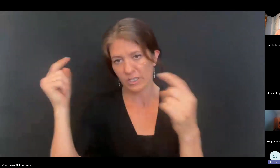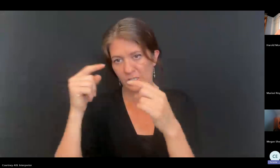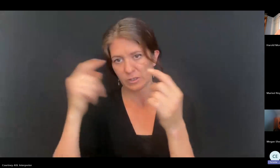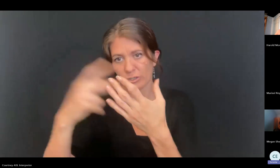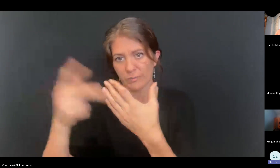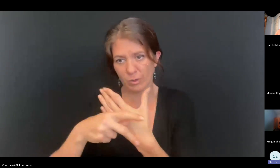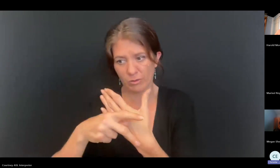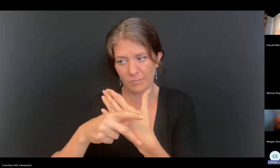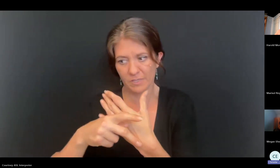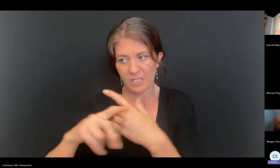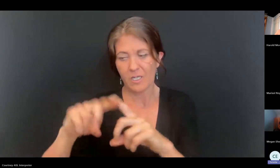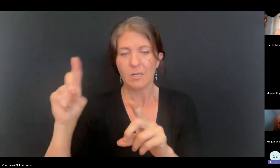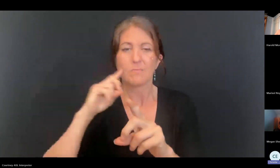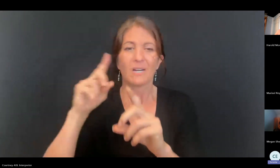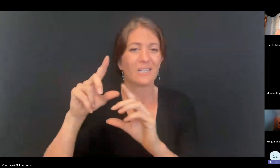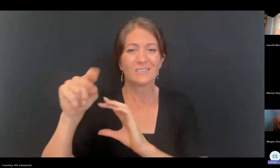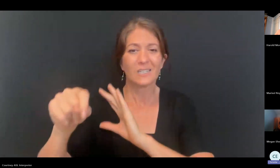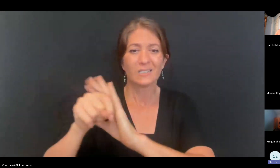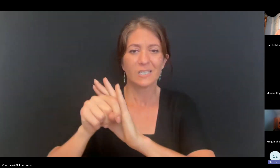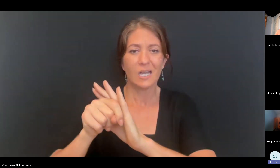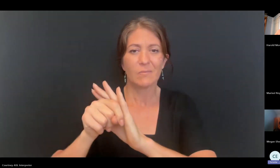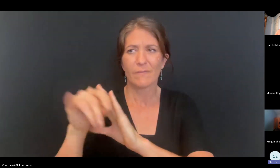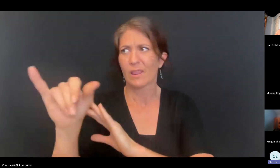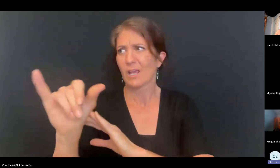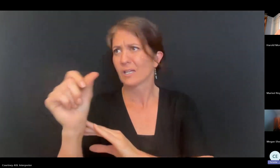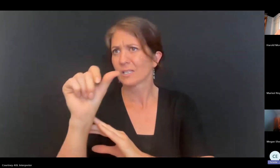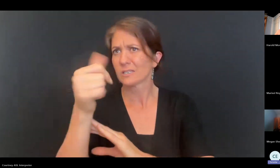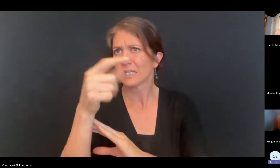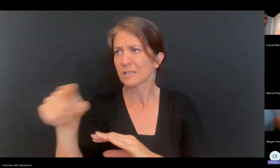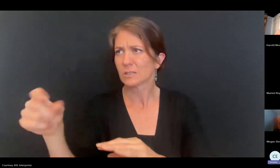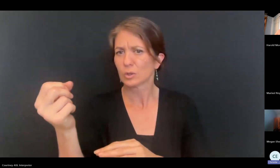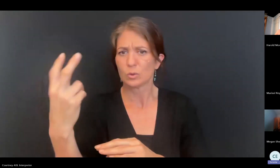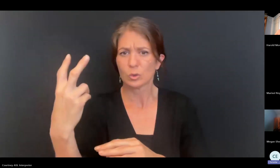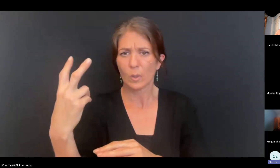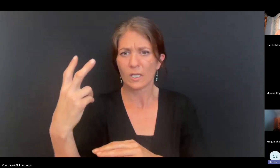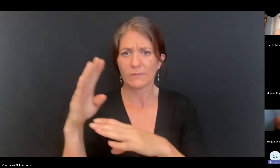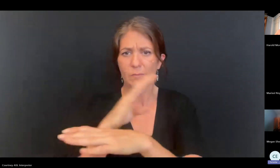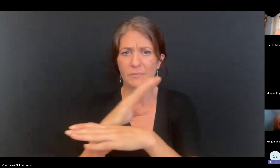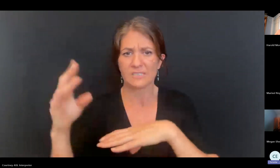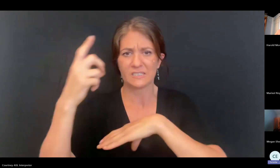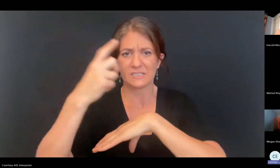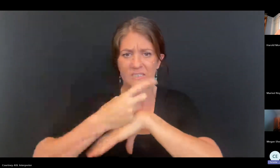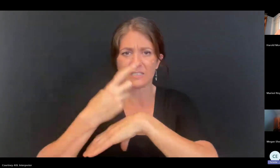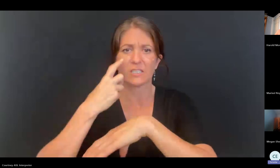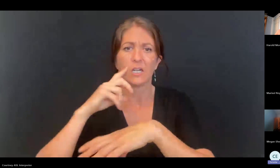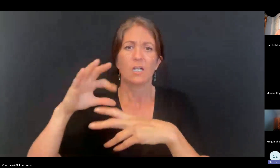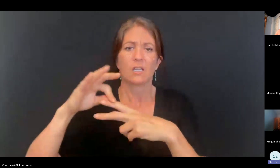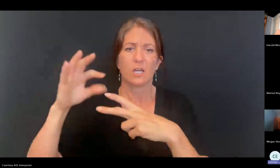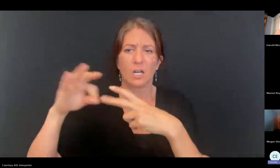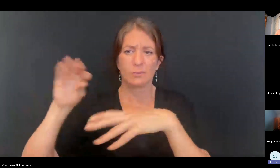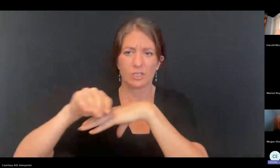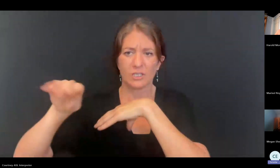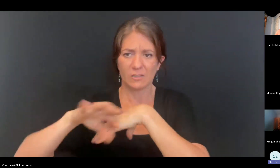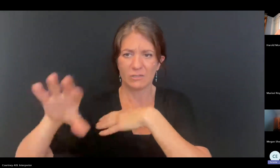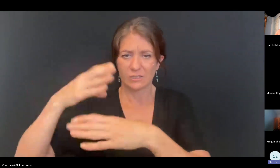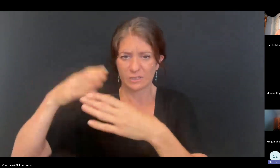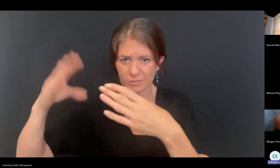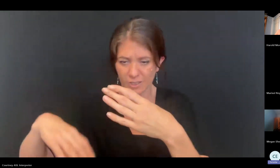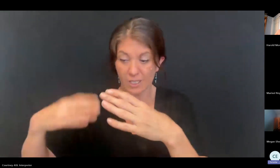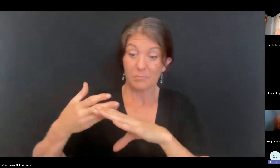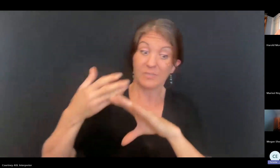getting a time frame of like 10 to 12 business days to get the options counseling completed before the assessment's